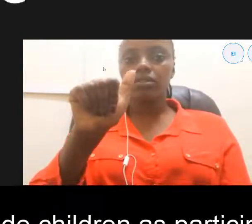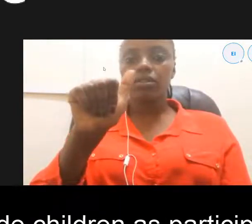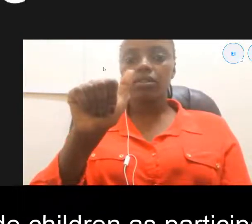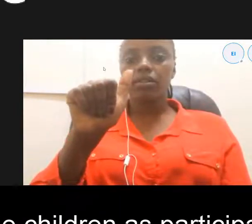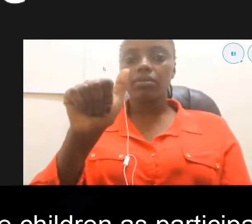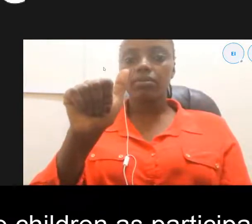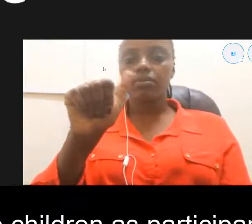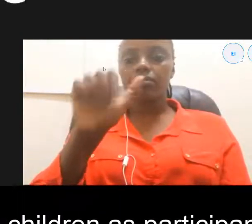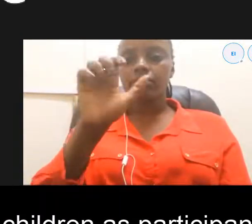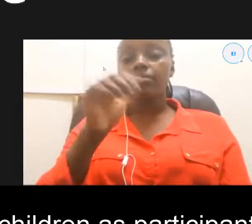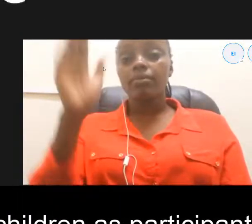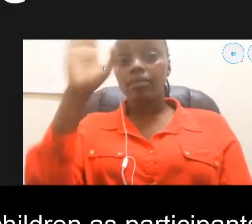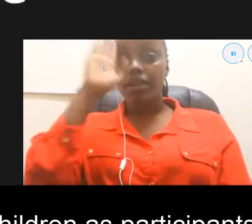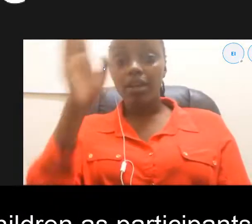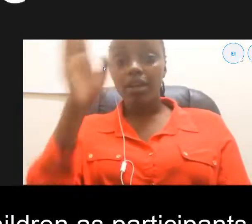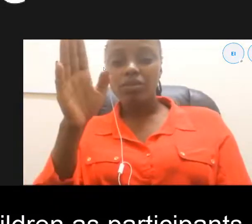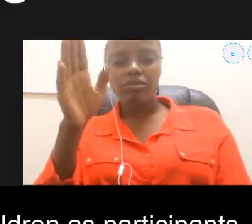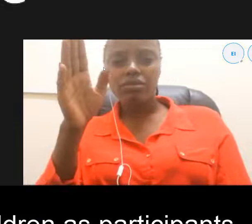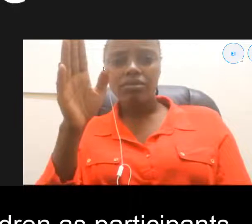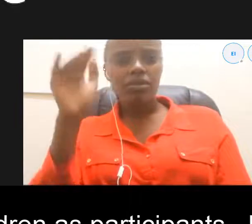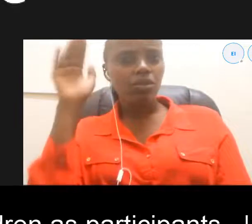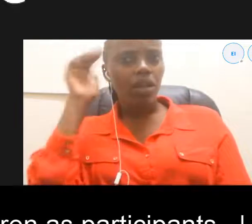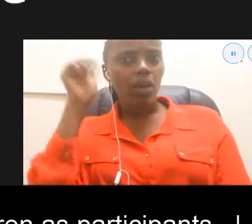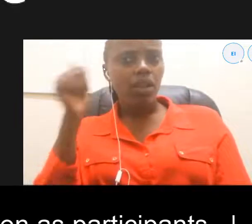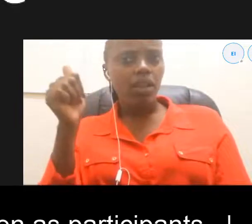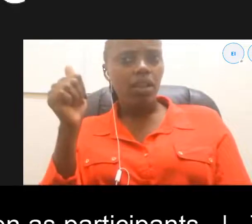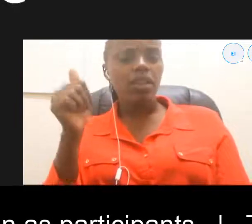Right. Hello? Yes. Hello.